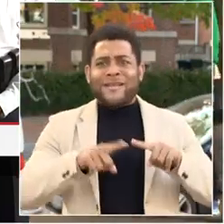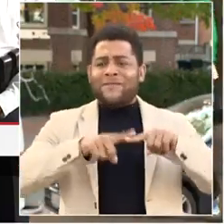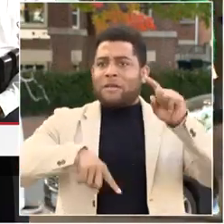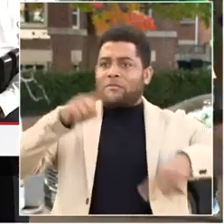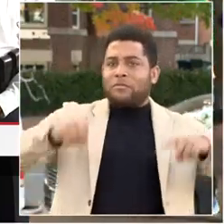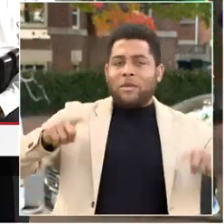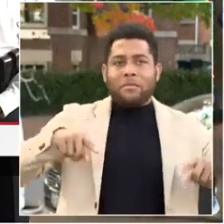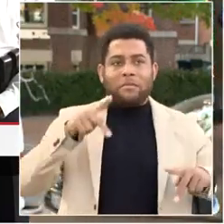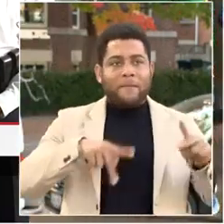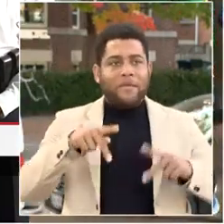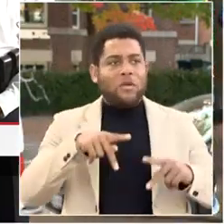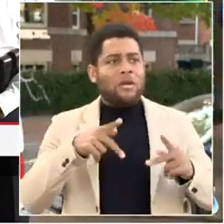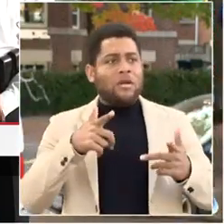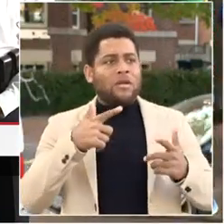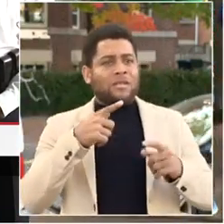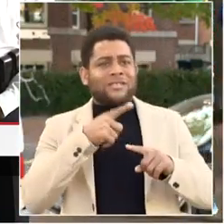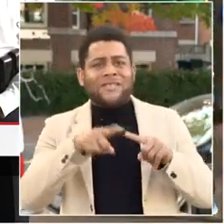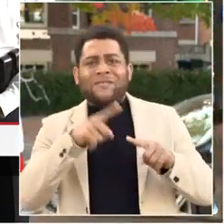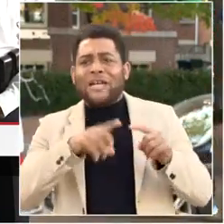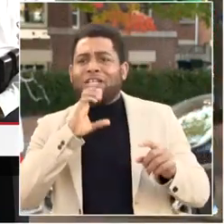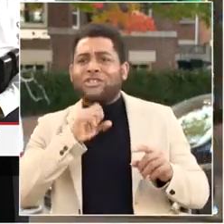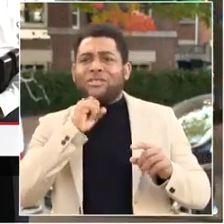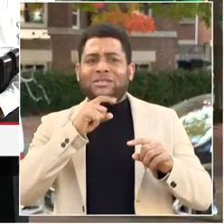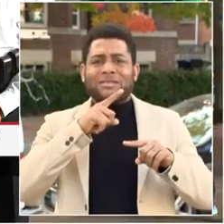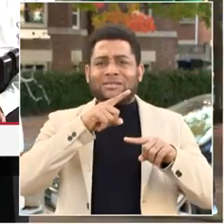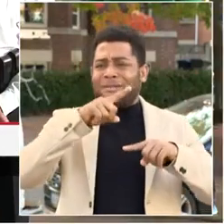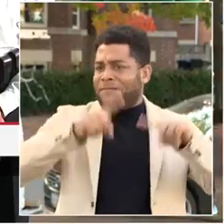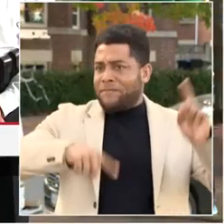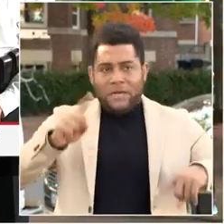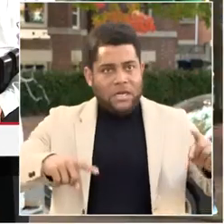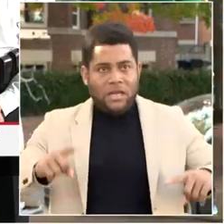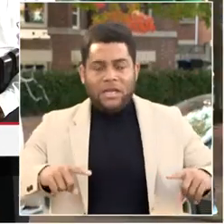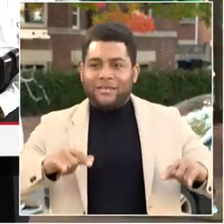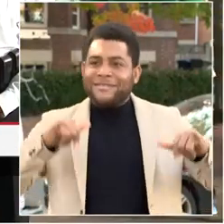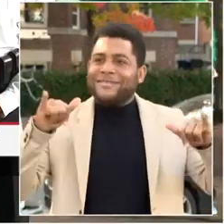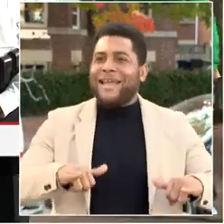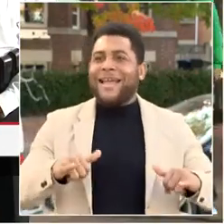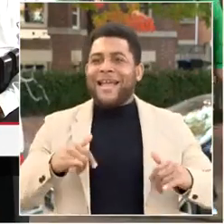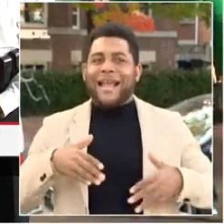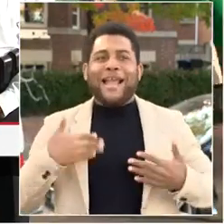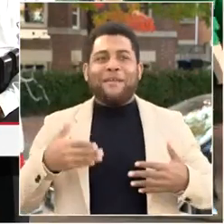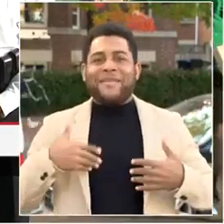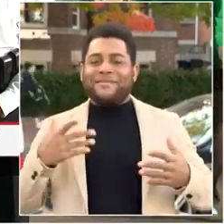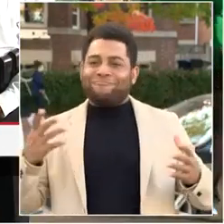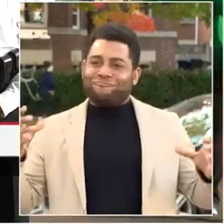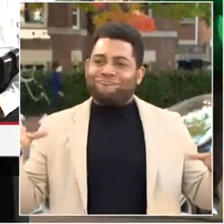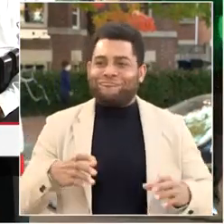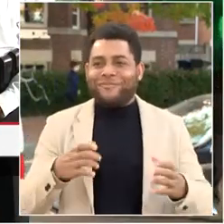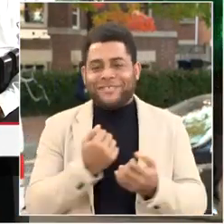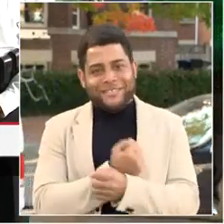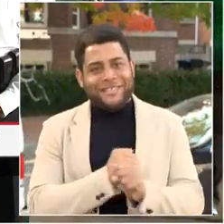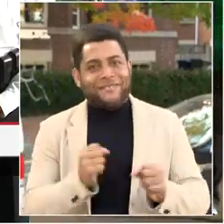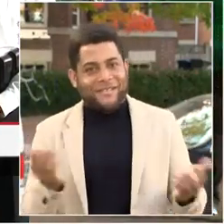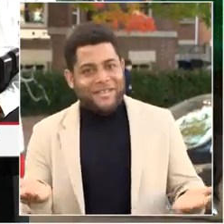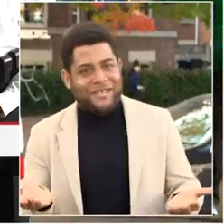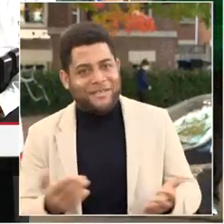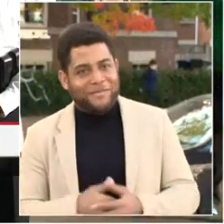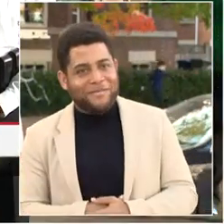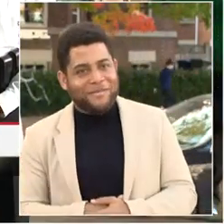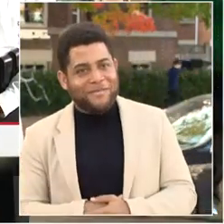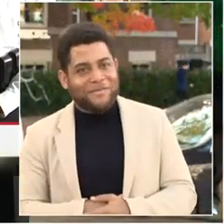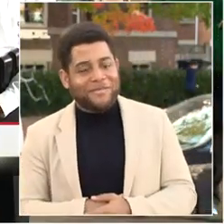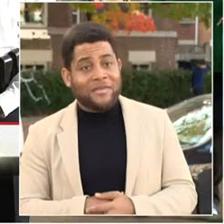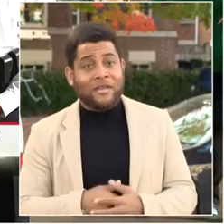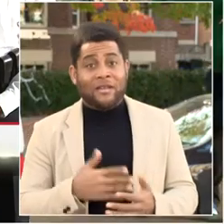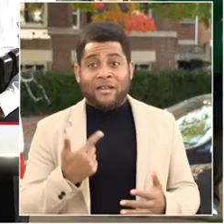happily, healthily, and safely. So we're very happy to have the mayor and many other government officials in our neighborhood